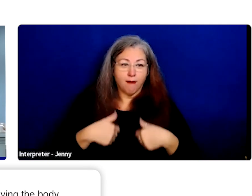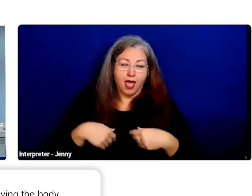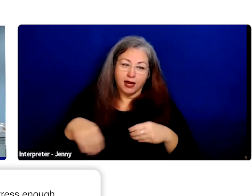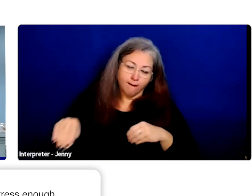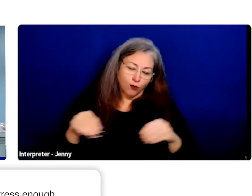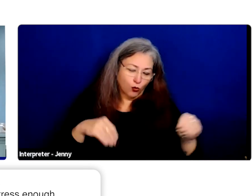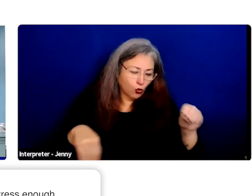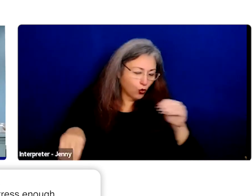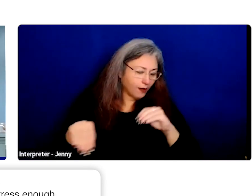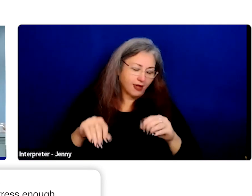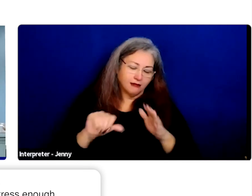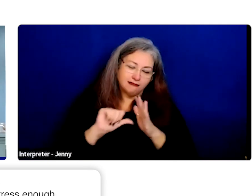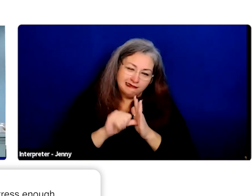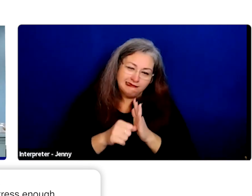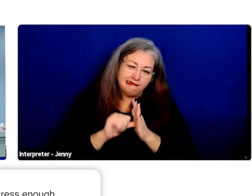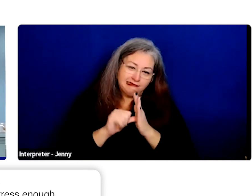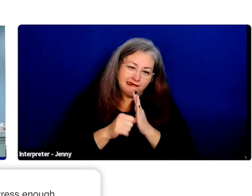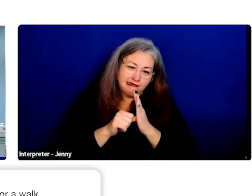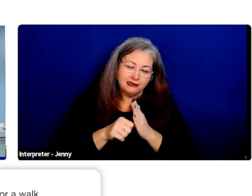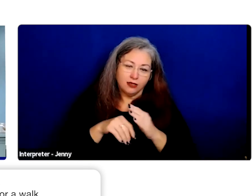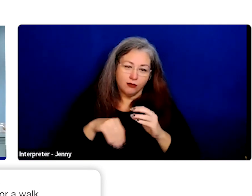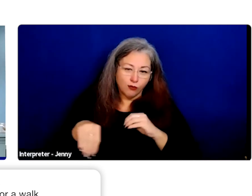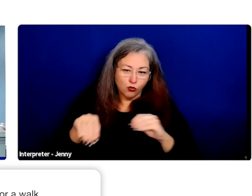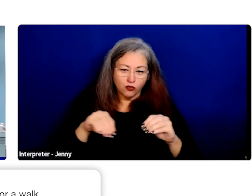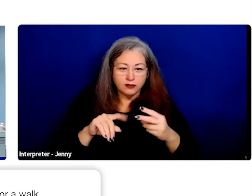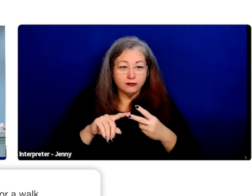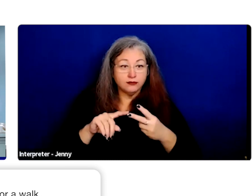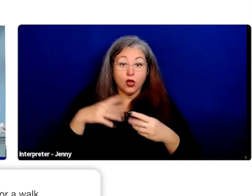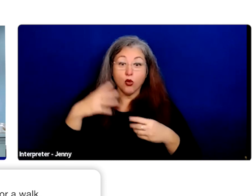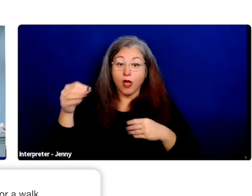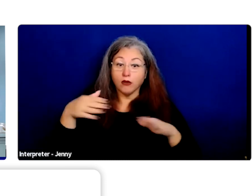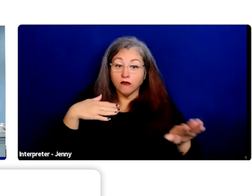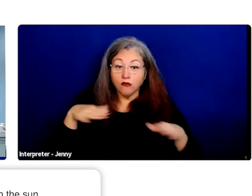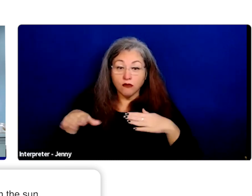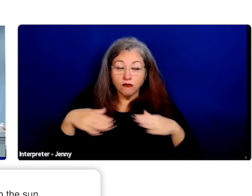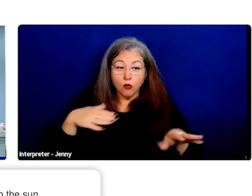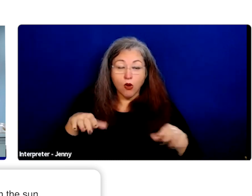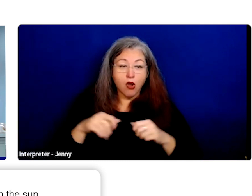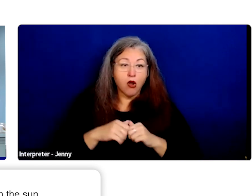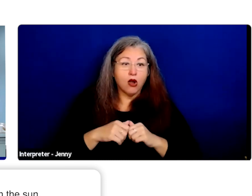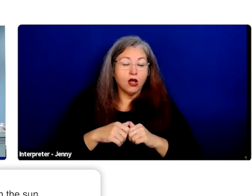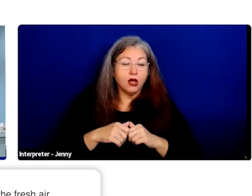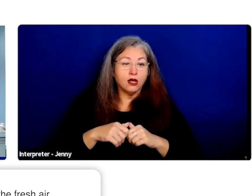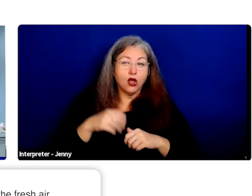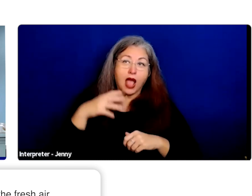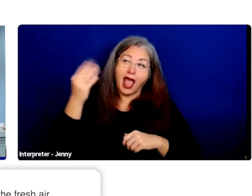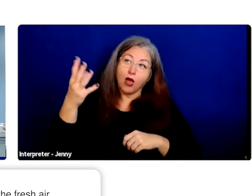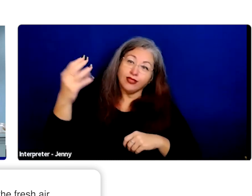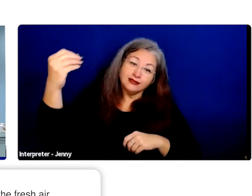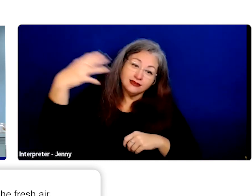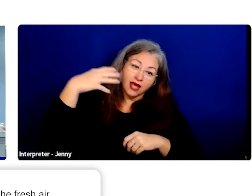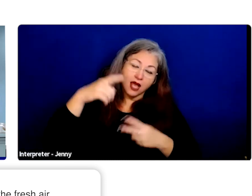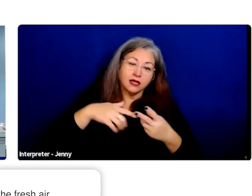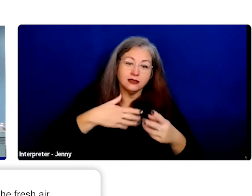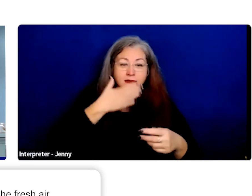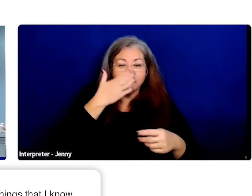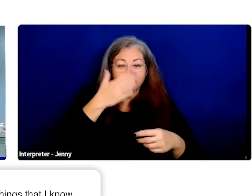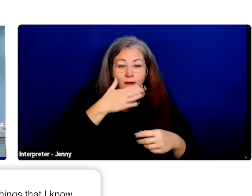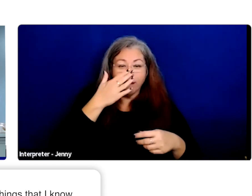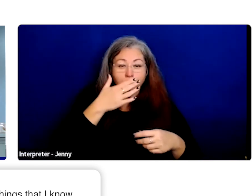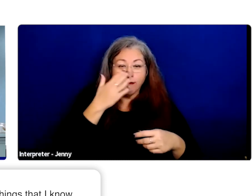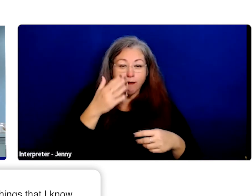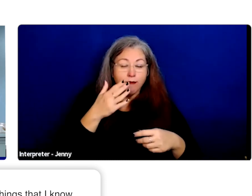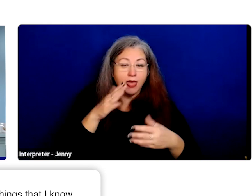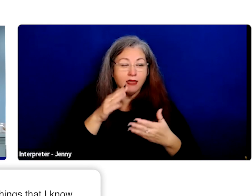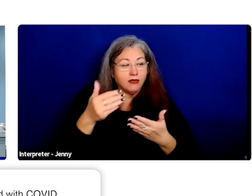the body. I can't stress it enough. Go for a walk, be in the sun, smell the fresh air. One